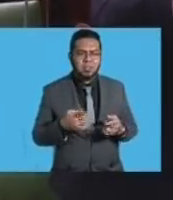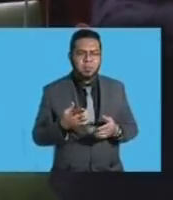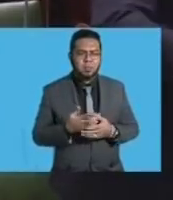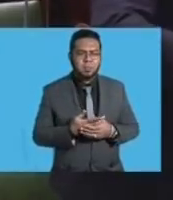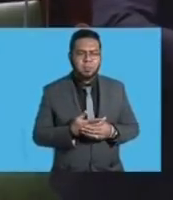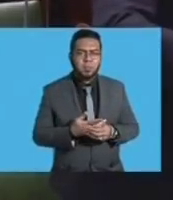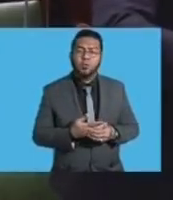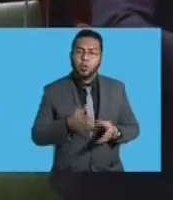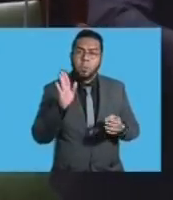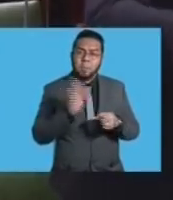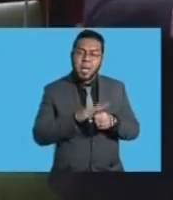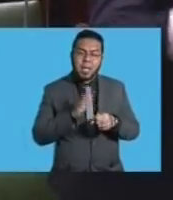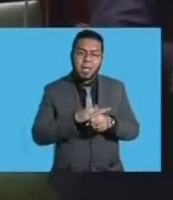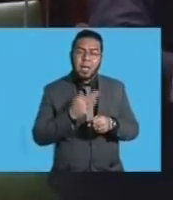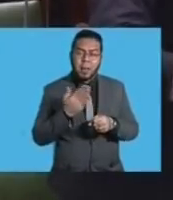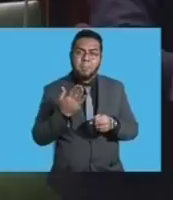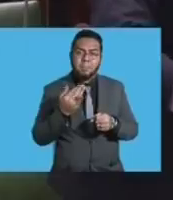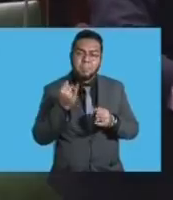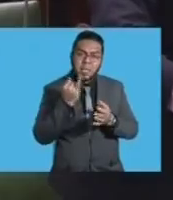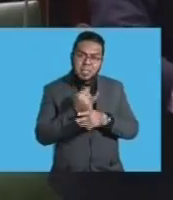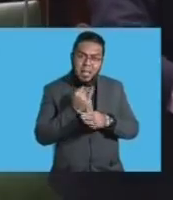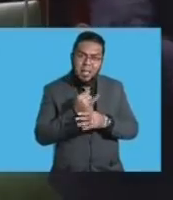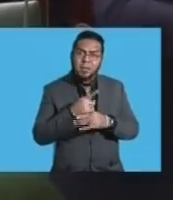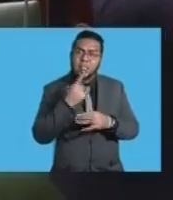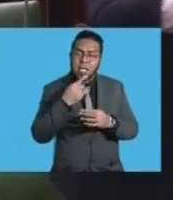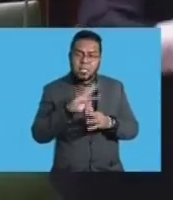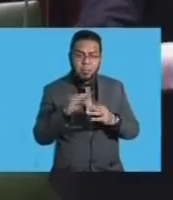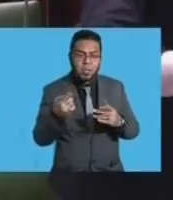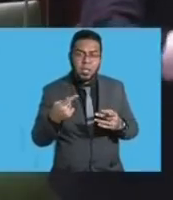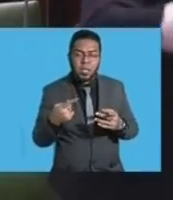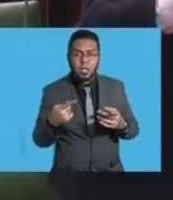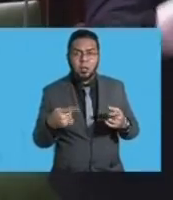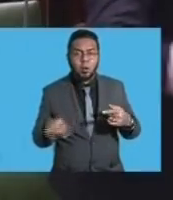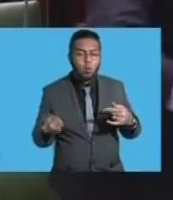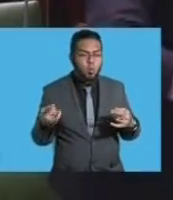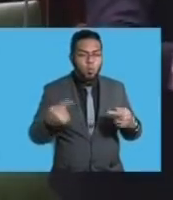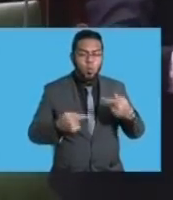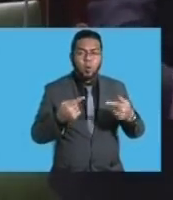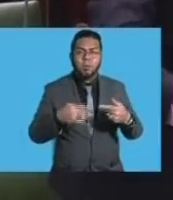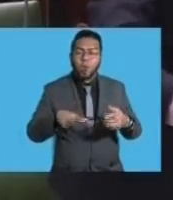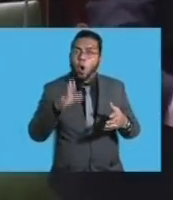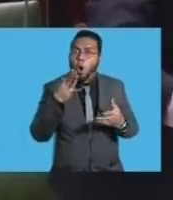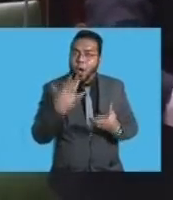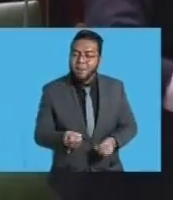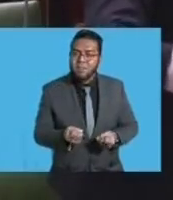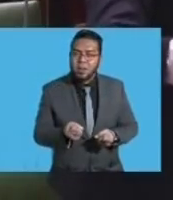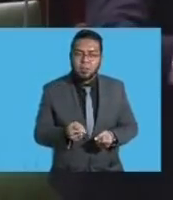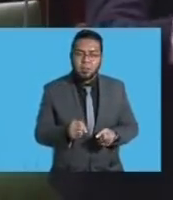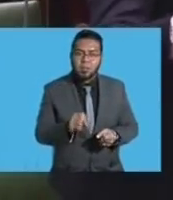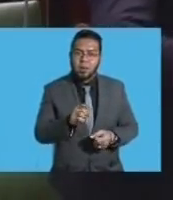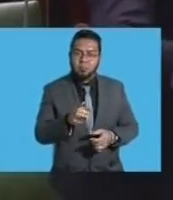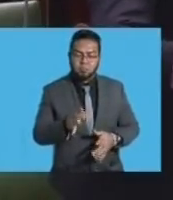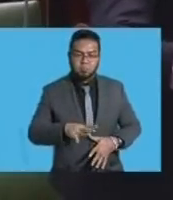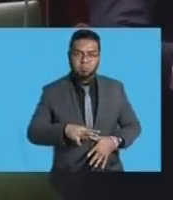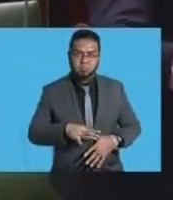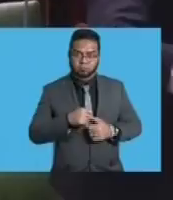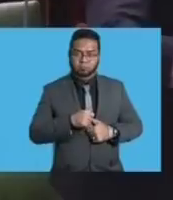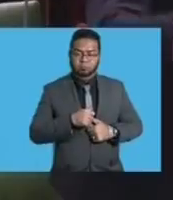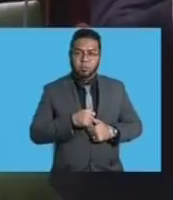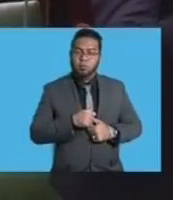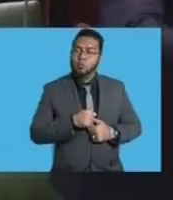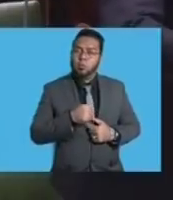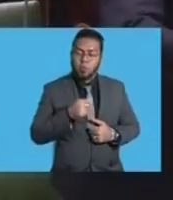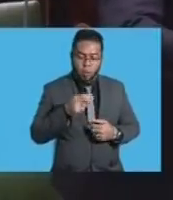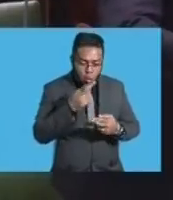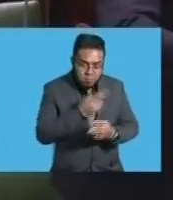actually if you make a mistake, if you have said something maybe in the heat of the moment, have the audacity or have the gumption and